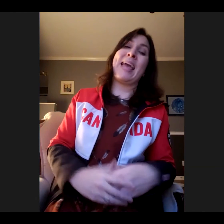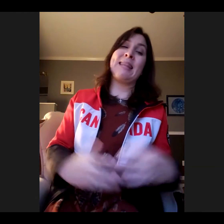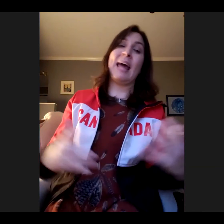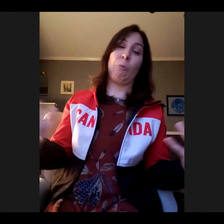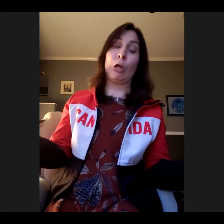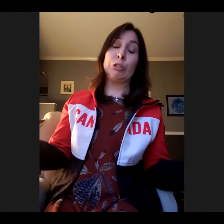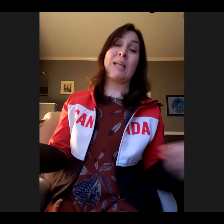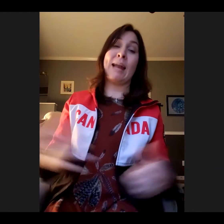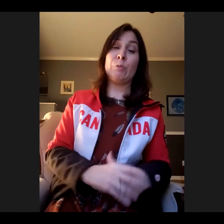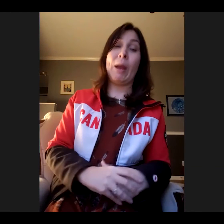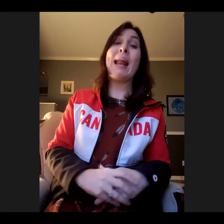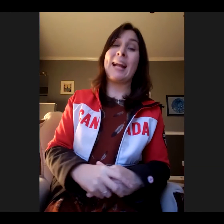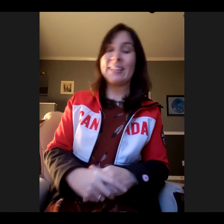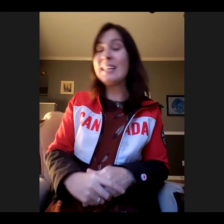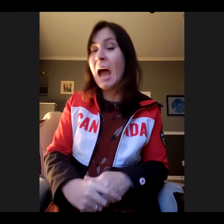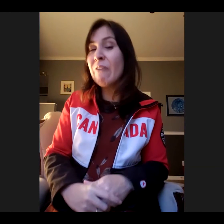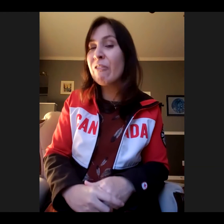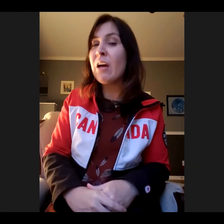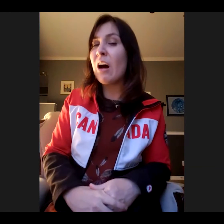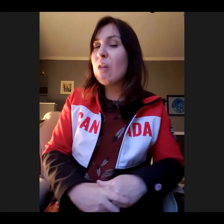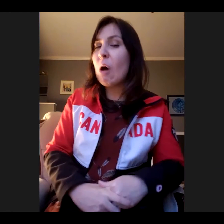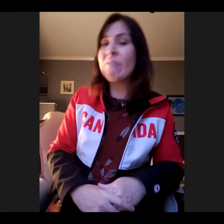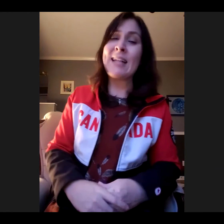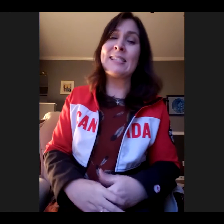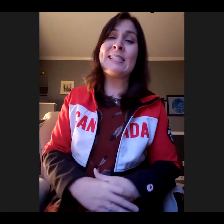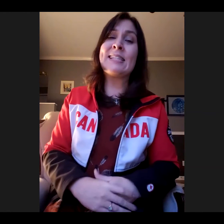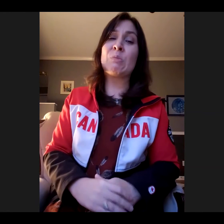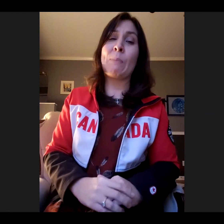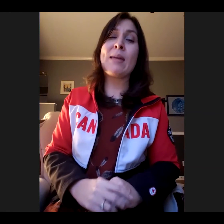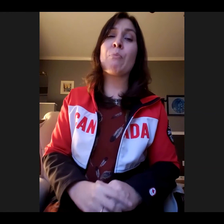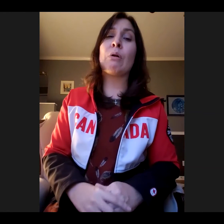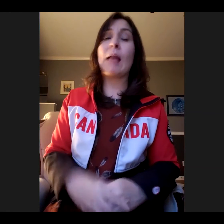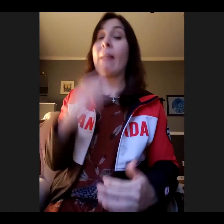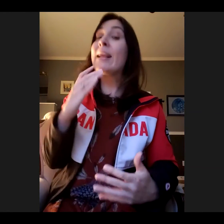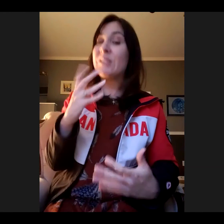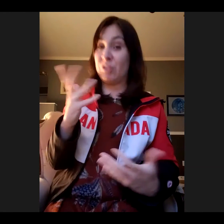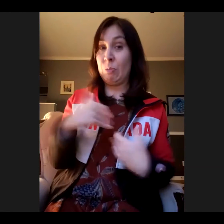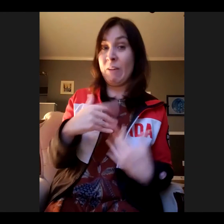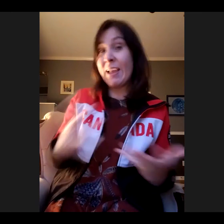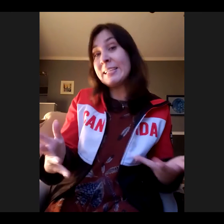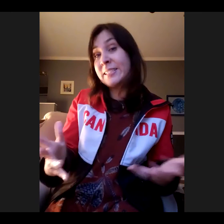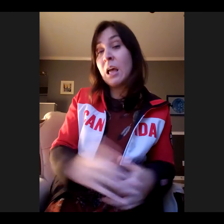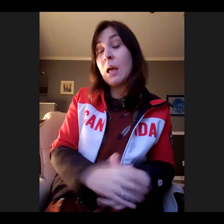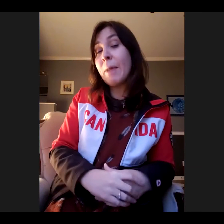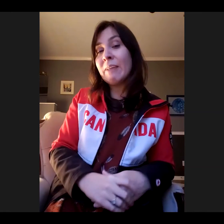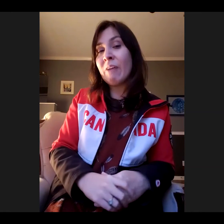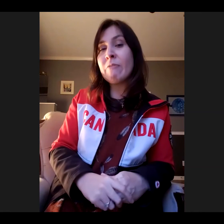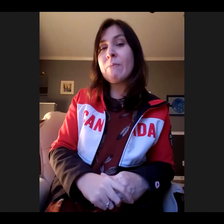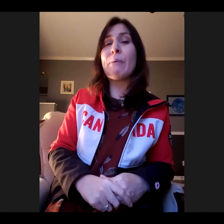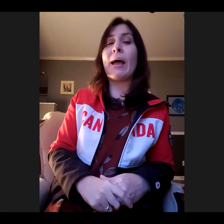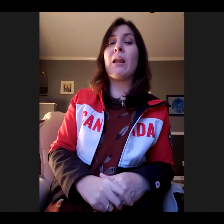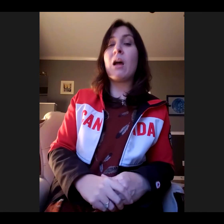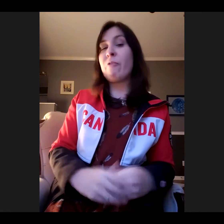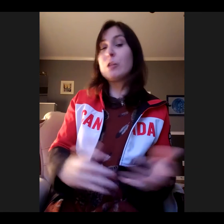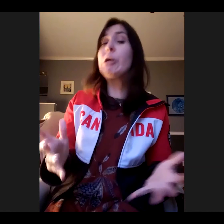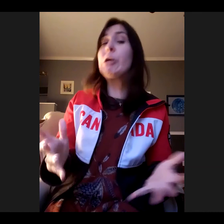lucky. And that word just kind of spread. And I didn't have a lot of instances where people, at least to my face, made fun of me.